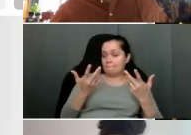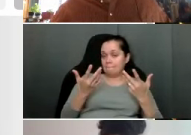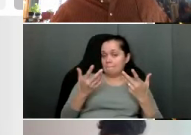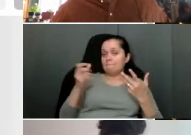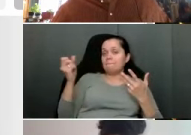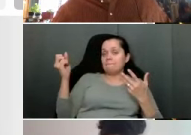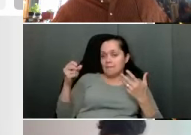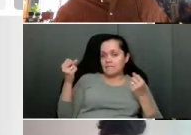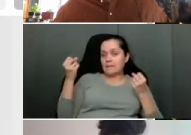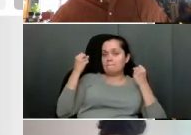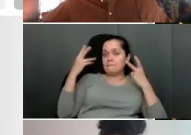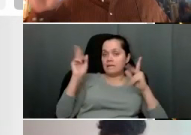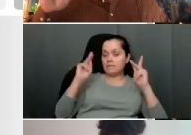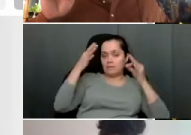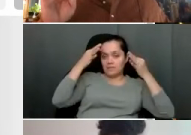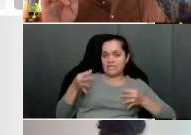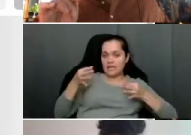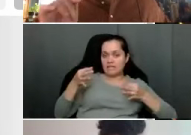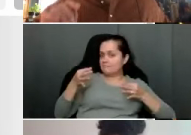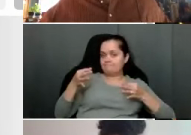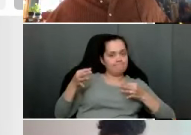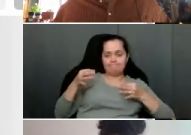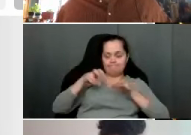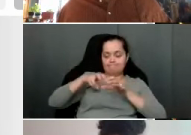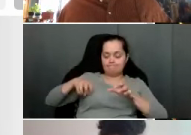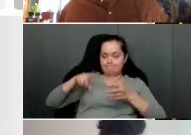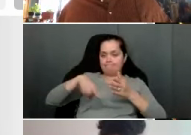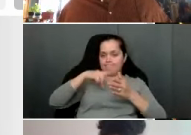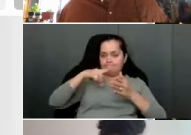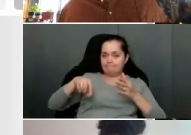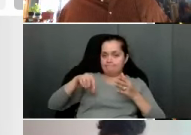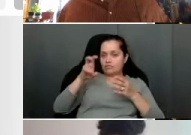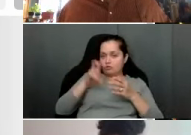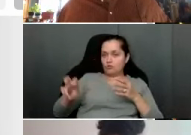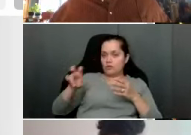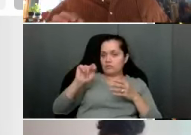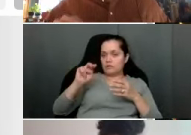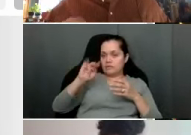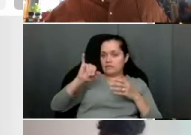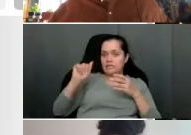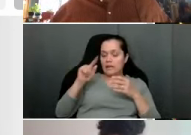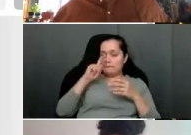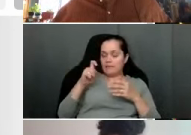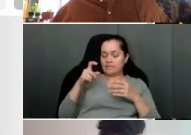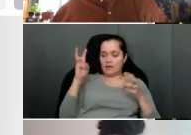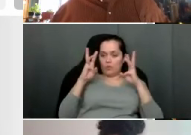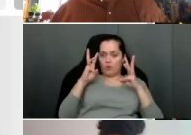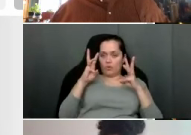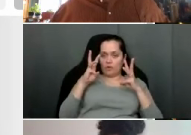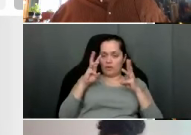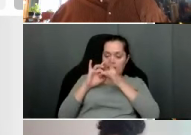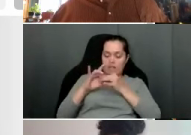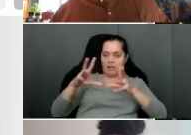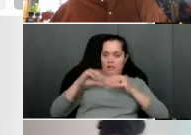Yes, a lot of people decided not to go to Tanzania because they were worried about